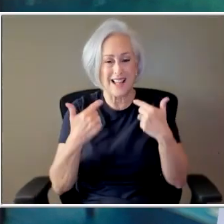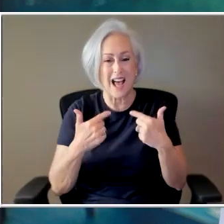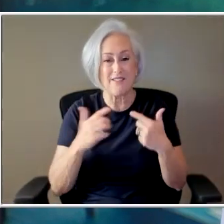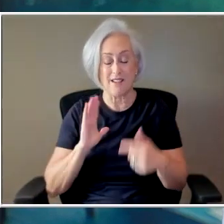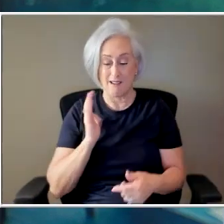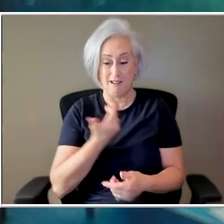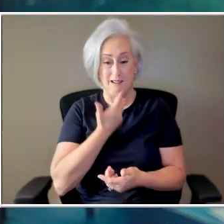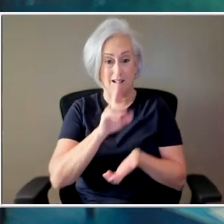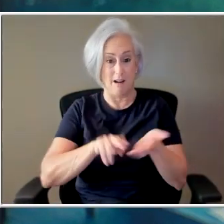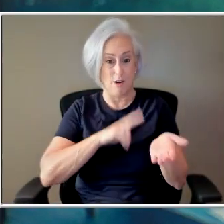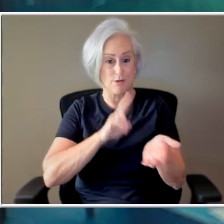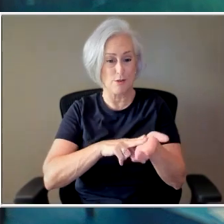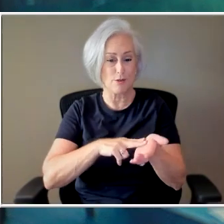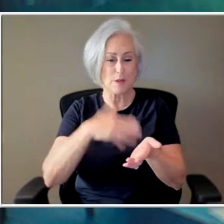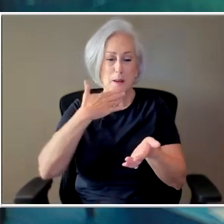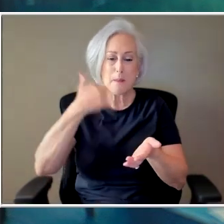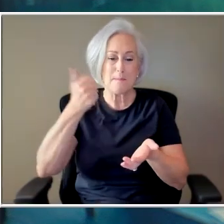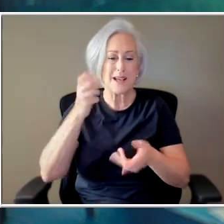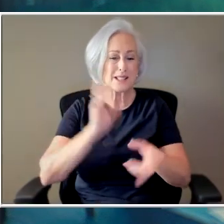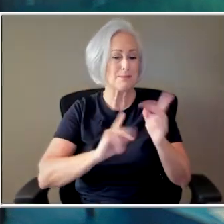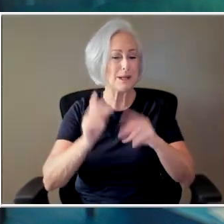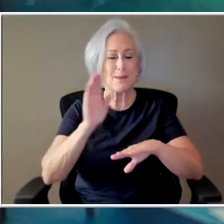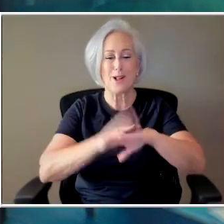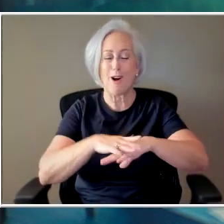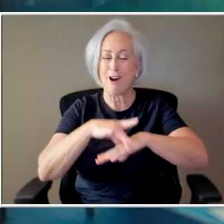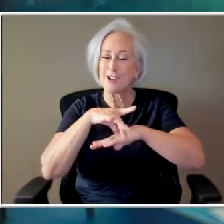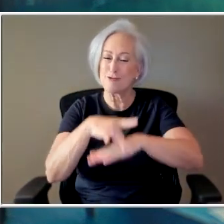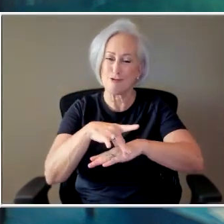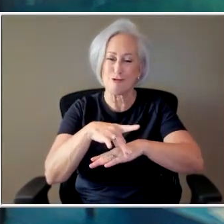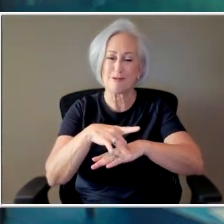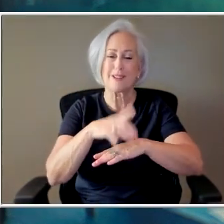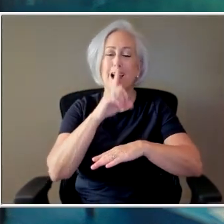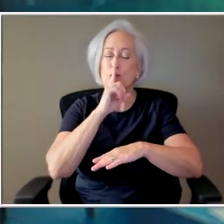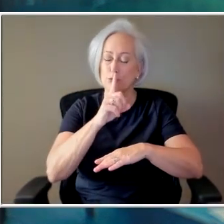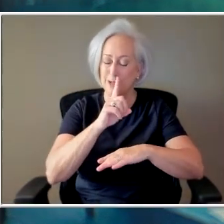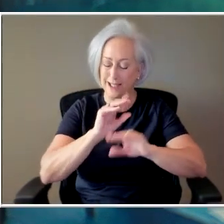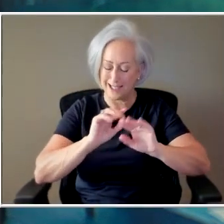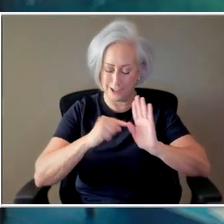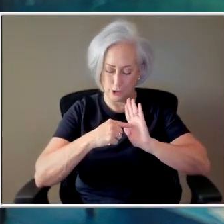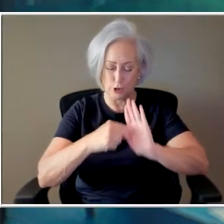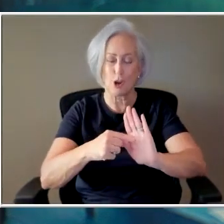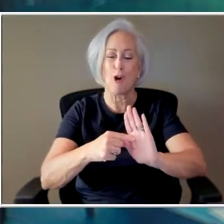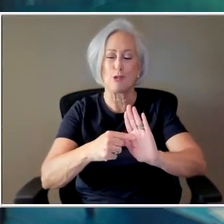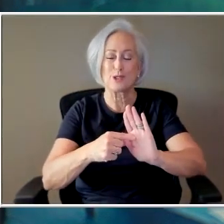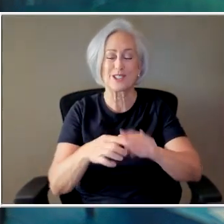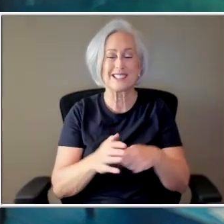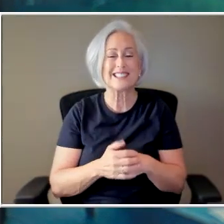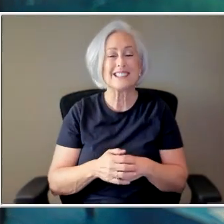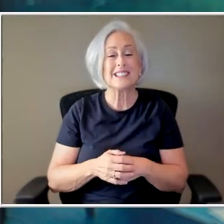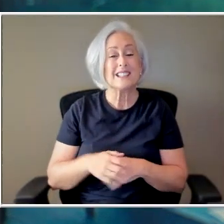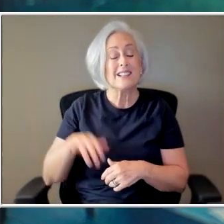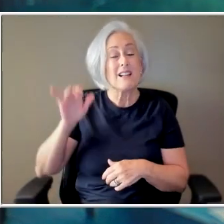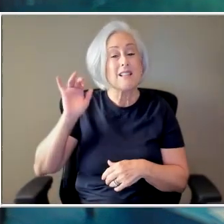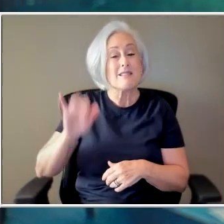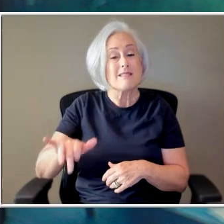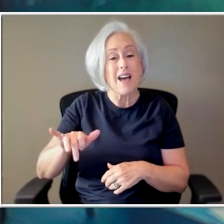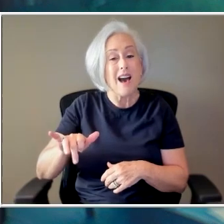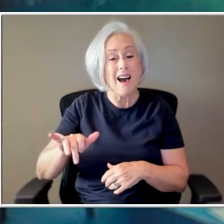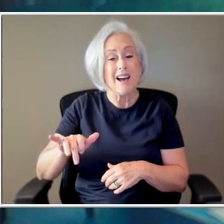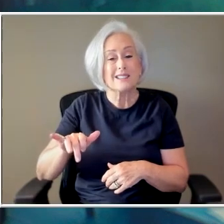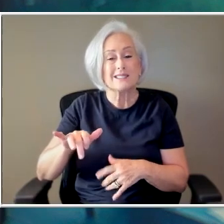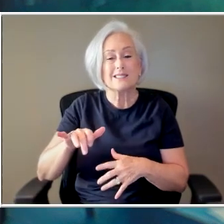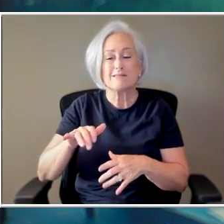best people that live on this earth, and that shows through very clearly here. Incredible, dedicated